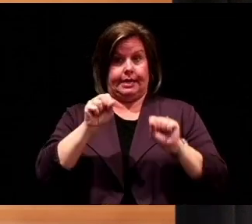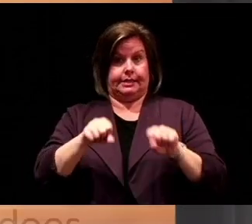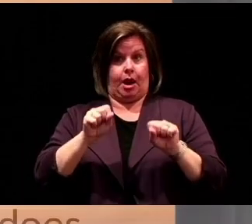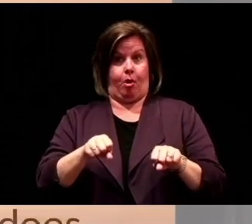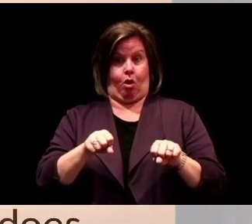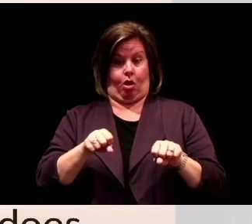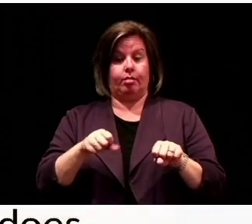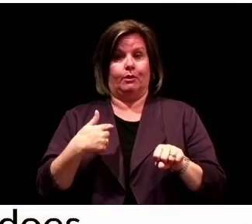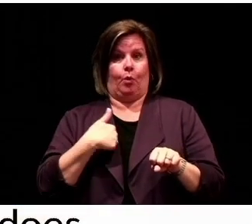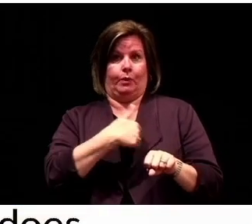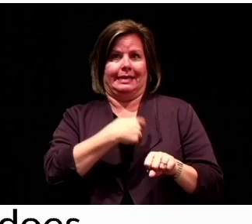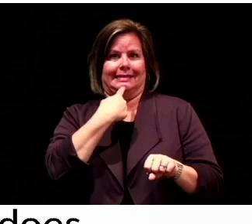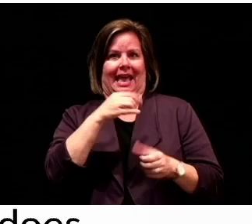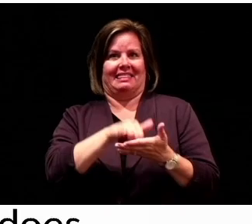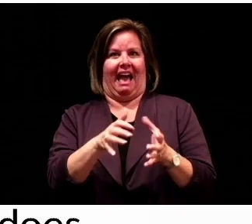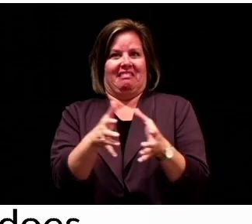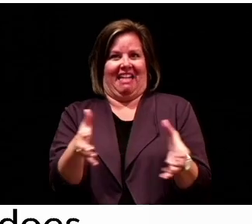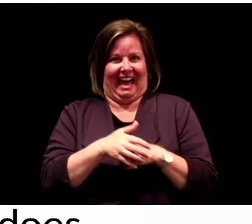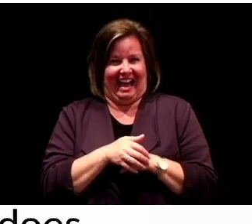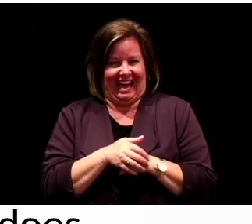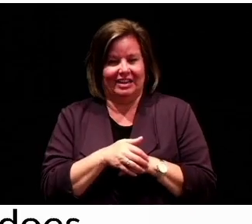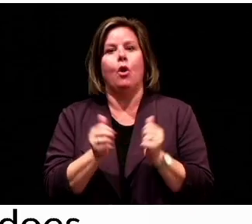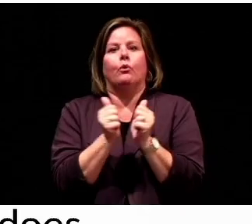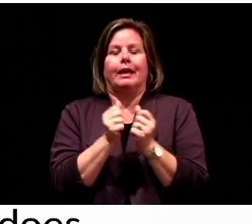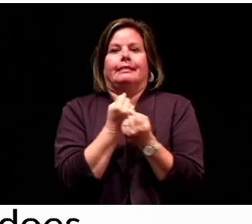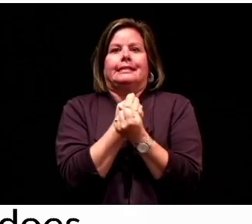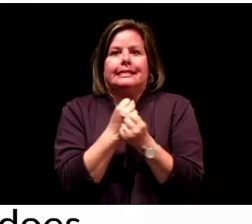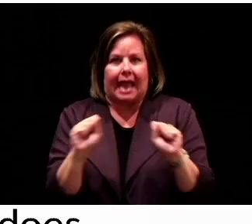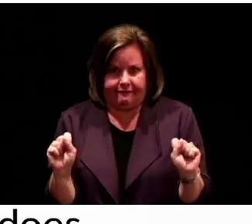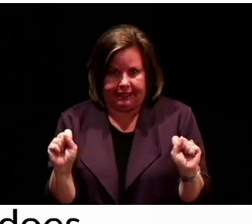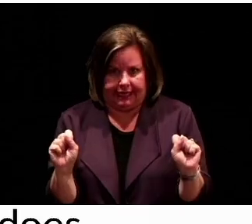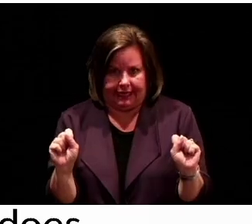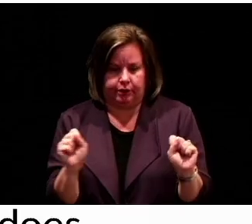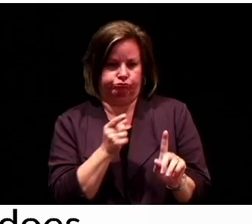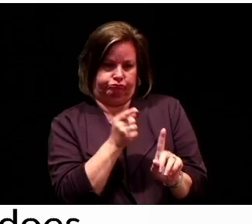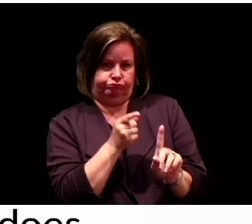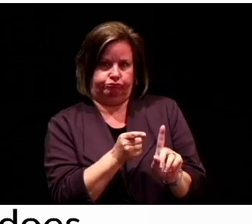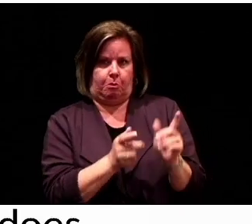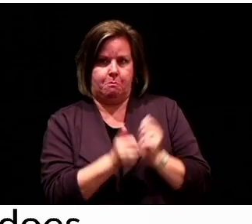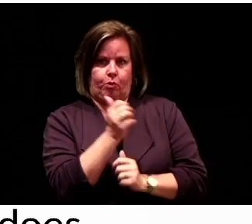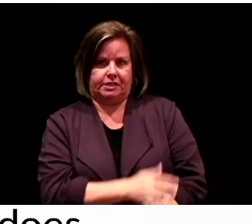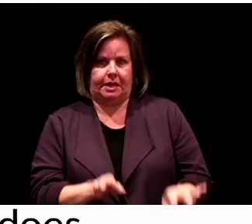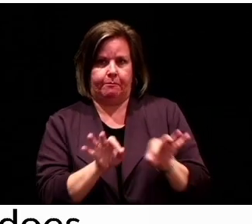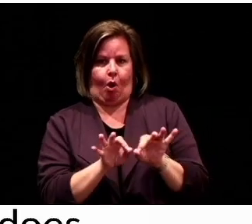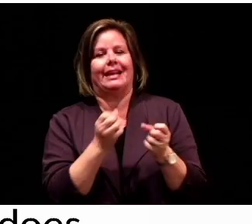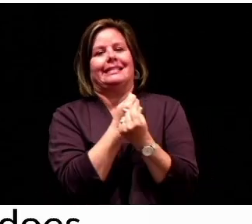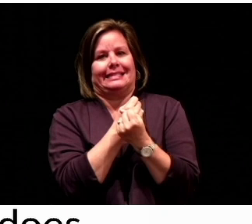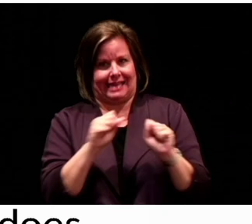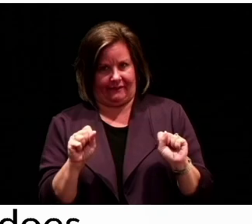As everyone else has said, this is not legal advice. Please don't talk to me about legal advice. Feel free to go to your local municipality, which is going to be